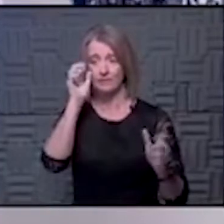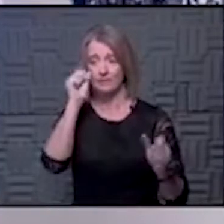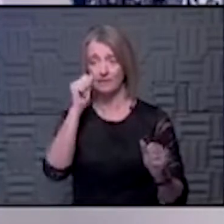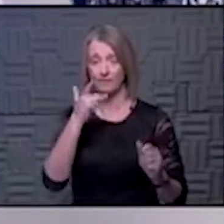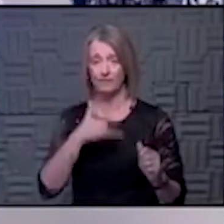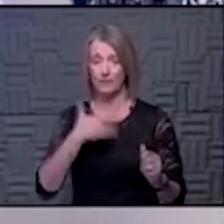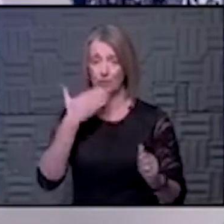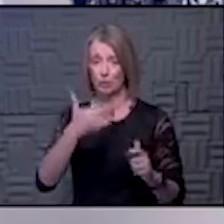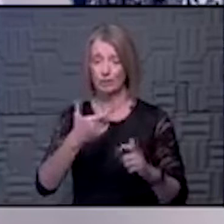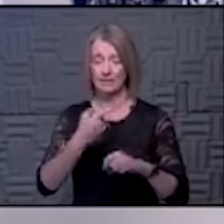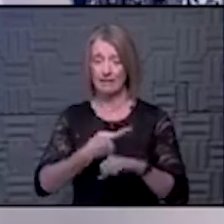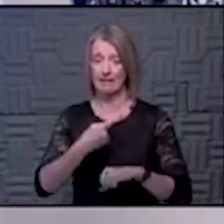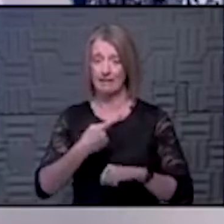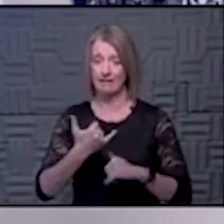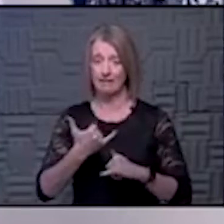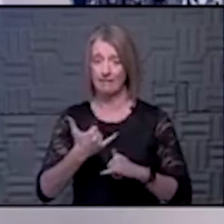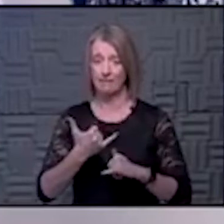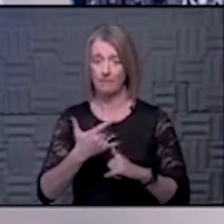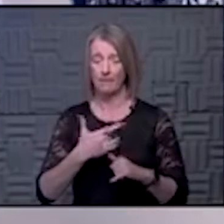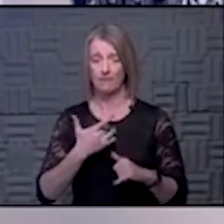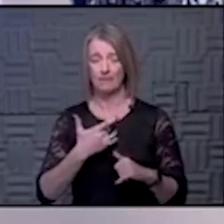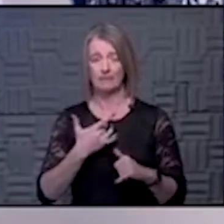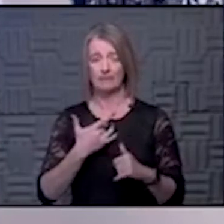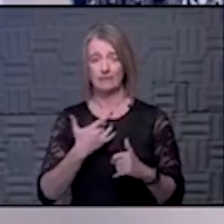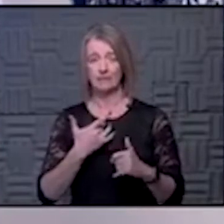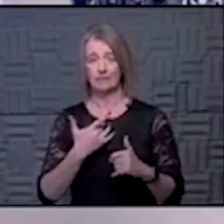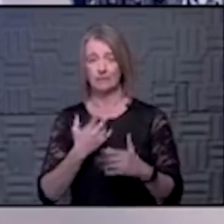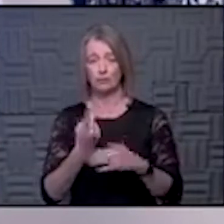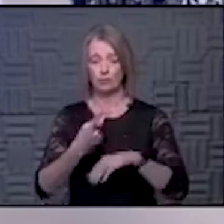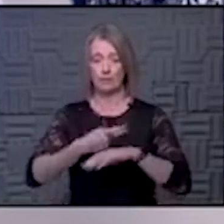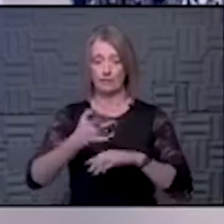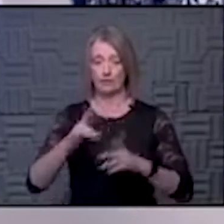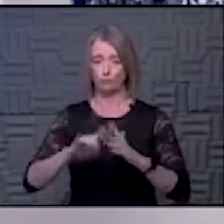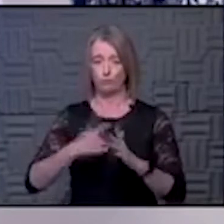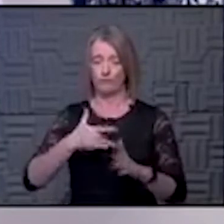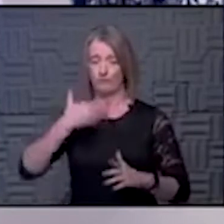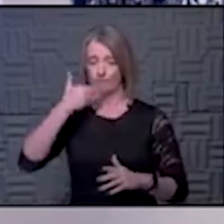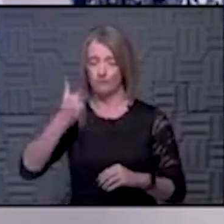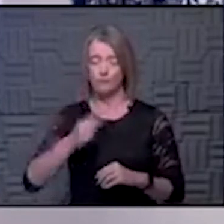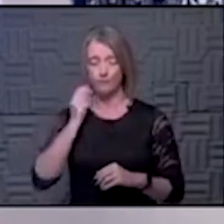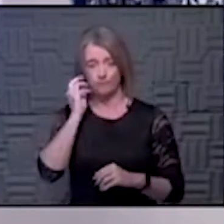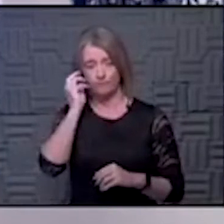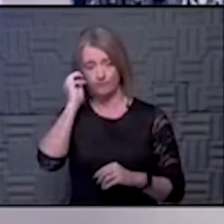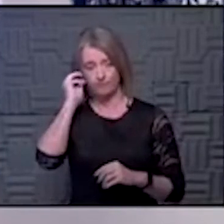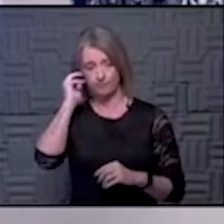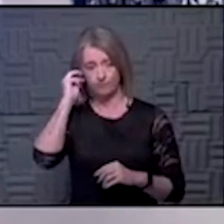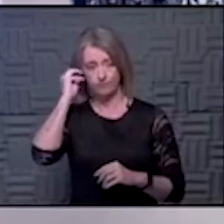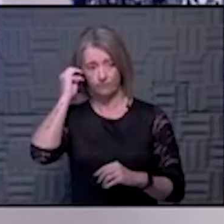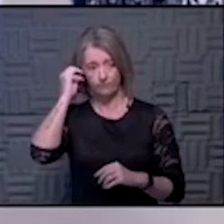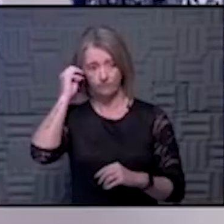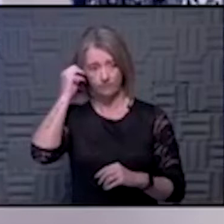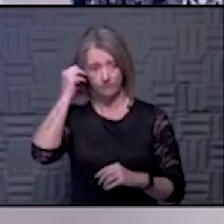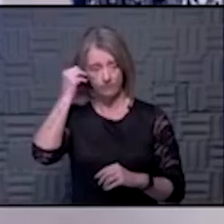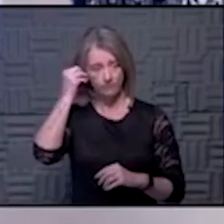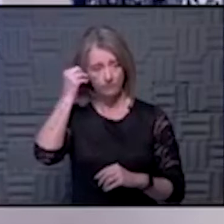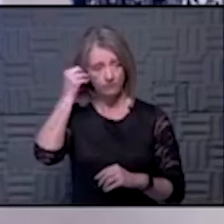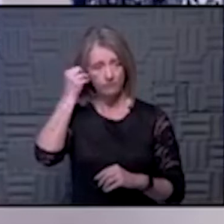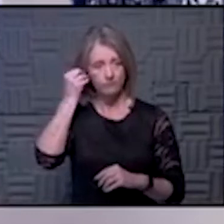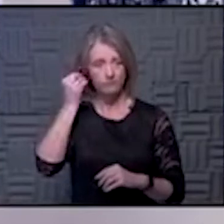good. I just kind of turned the corner about 2 days ago, so feeling better.